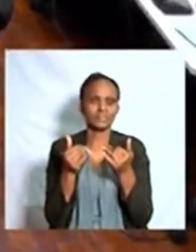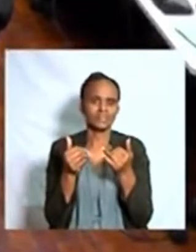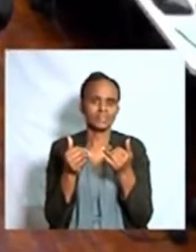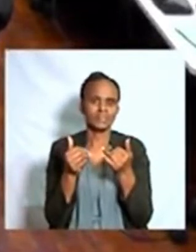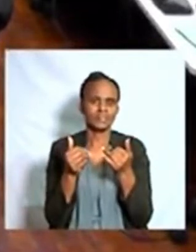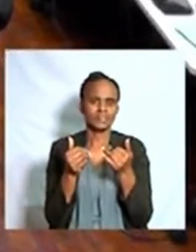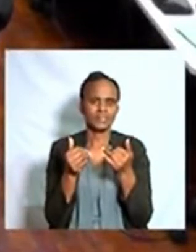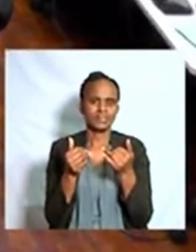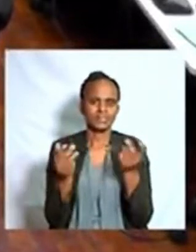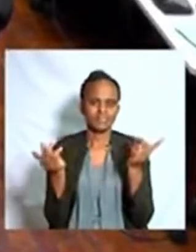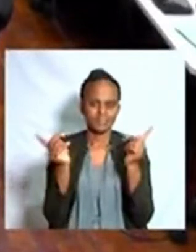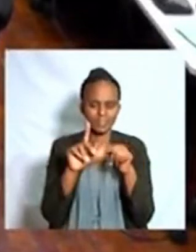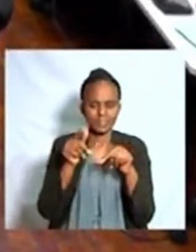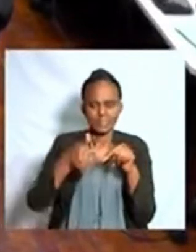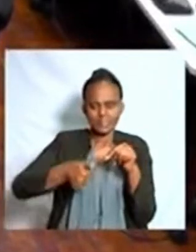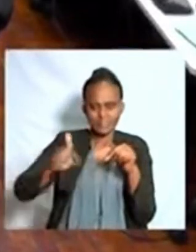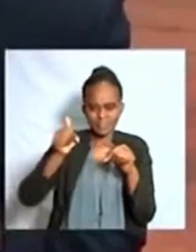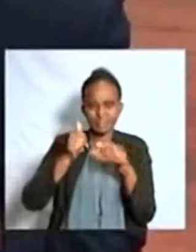when you